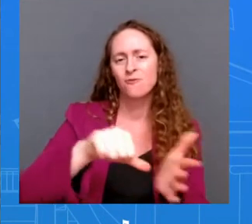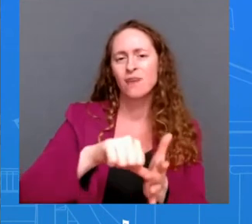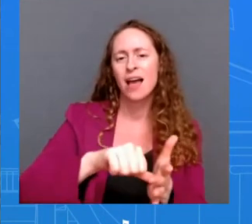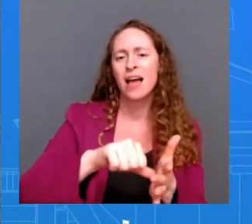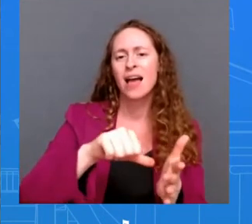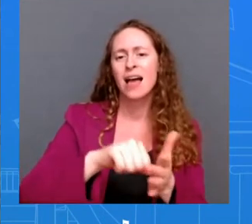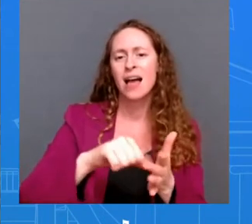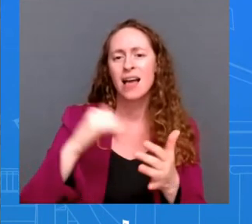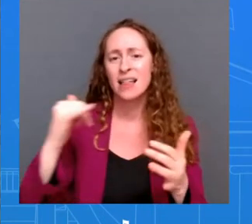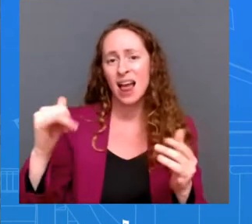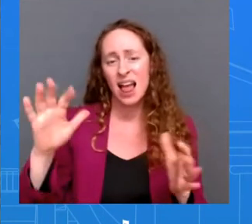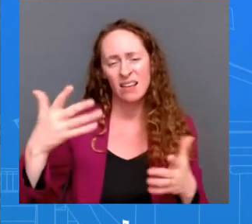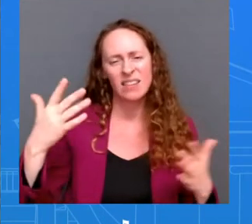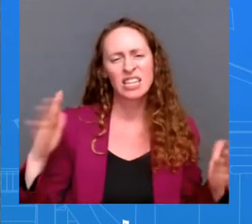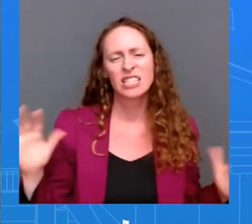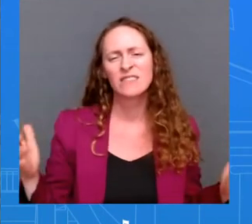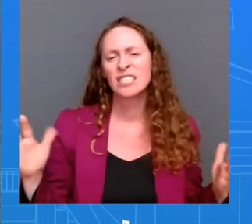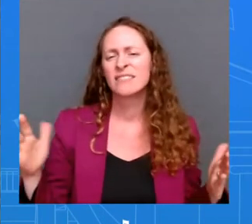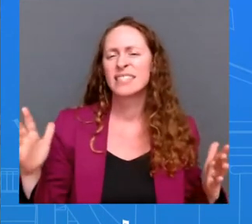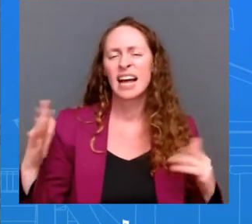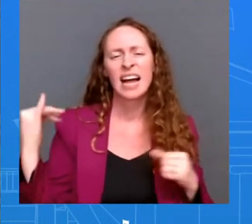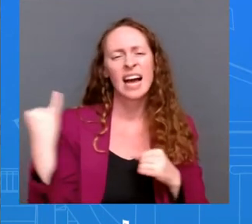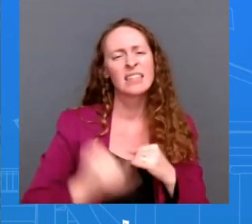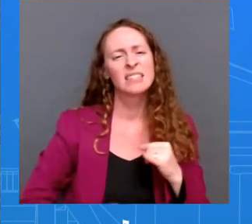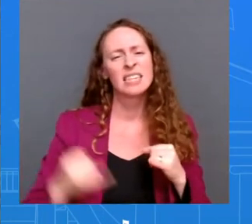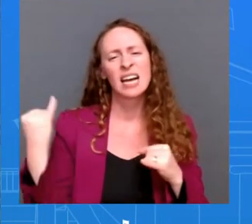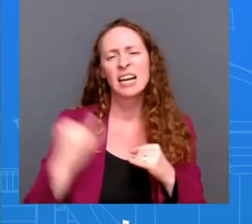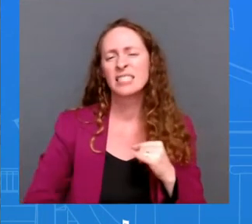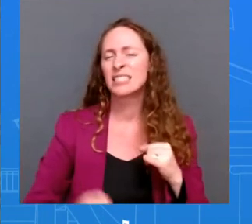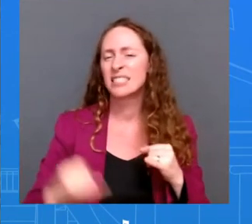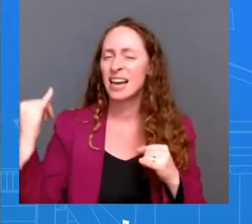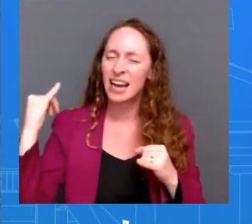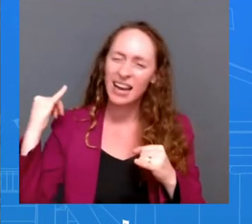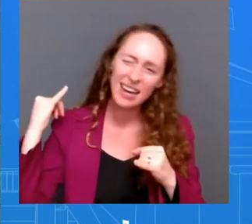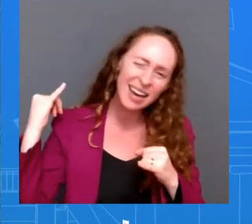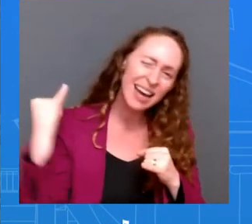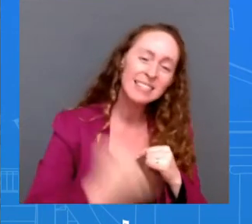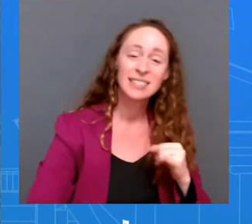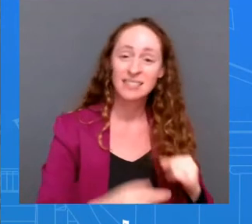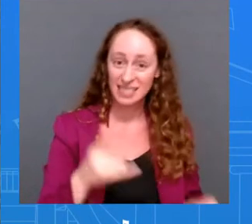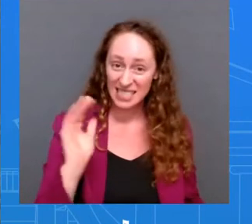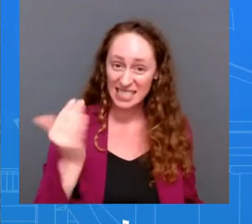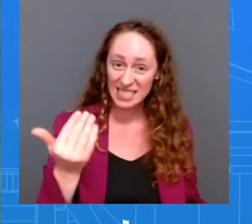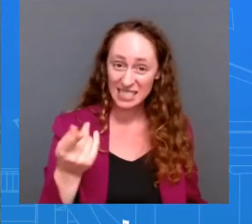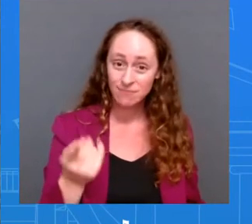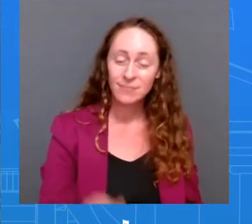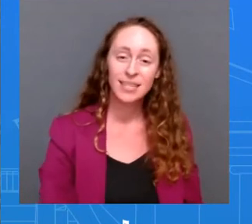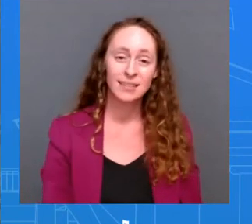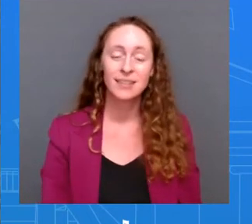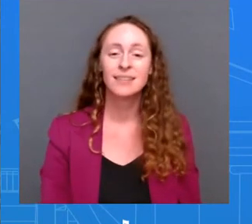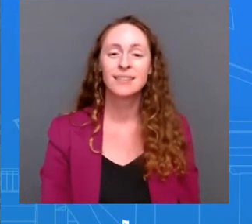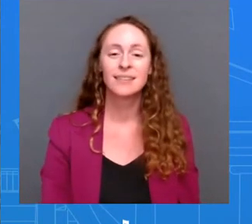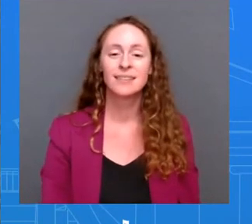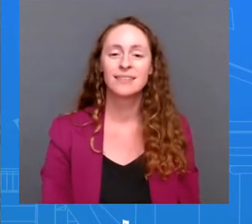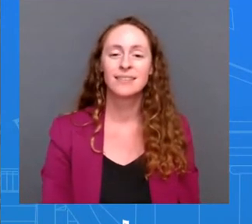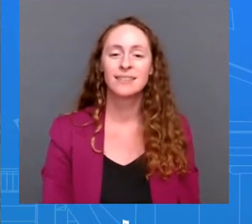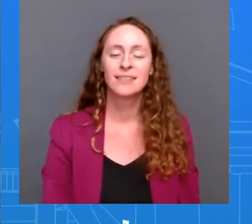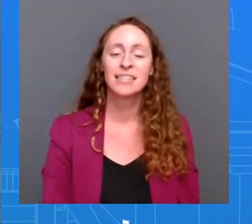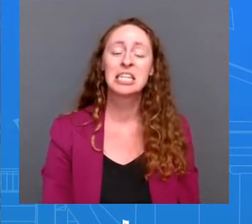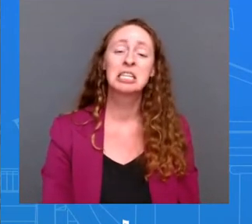saloon. I would tell you, clearly, I mean, look, the negotiations are pretty much complete at this